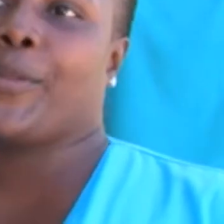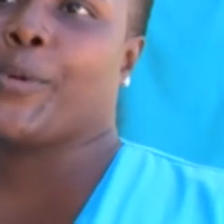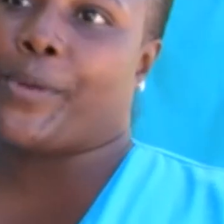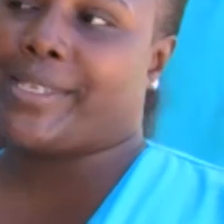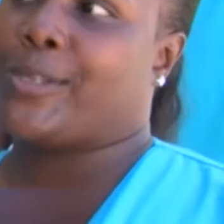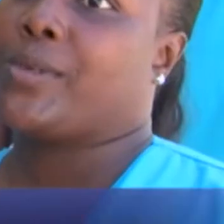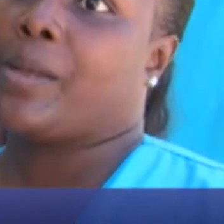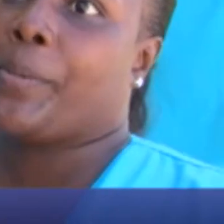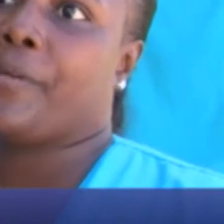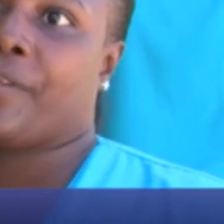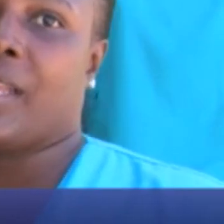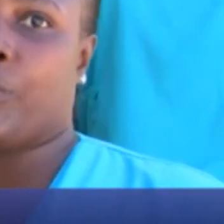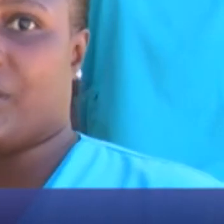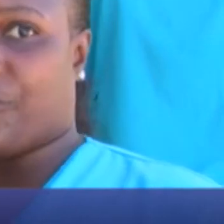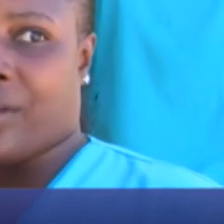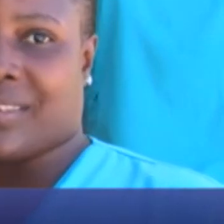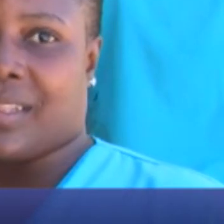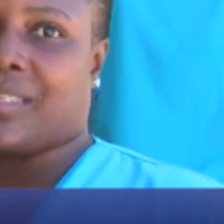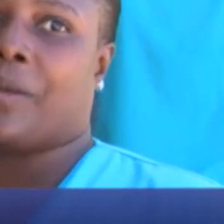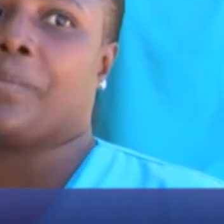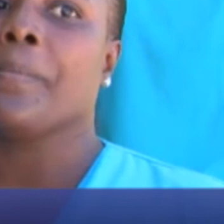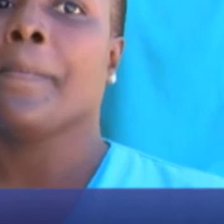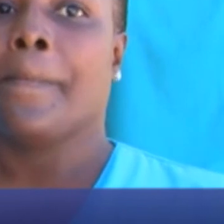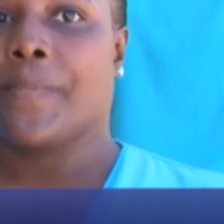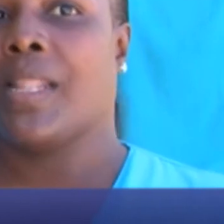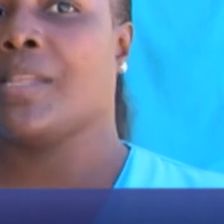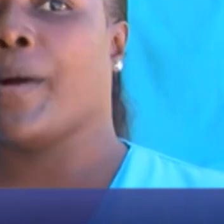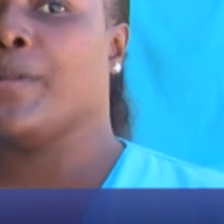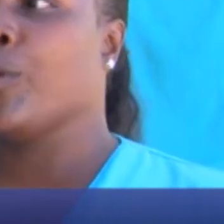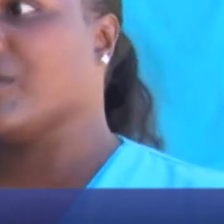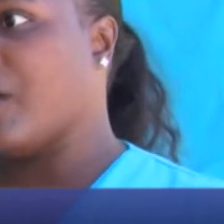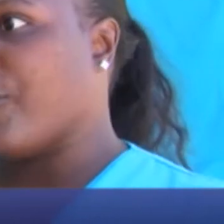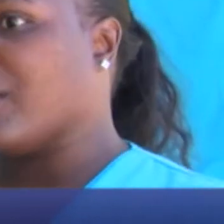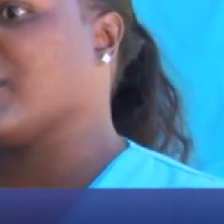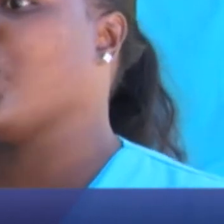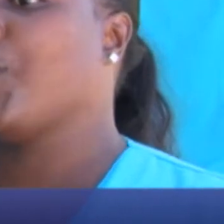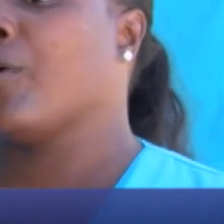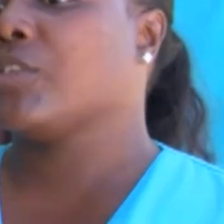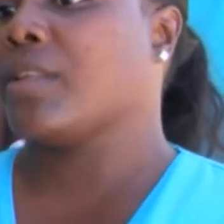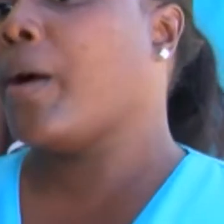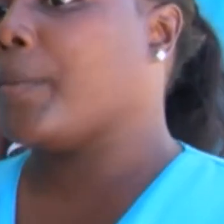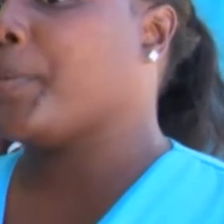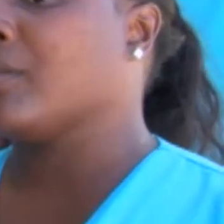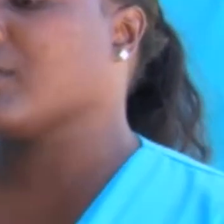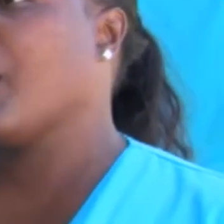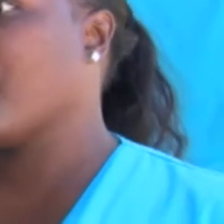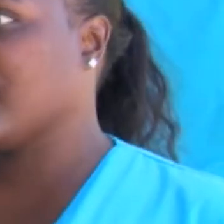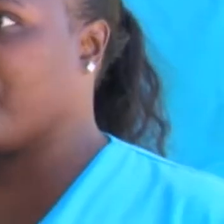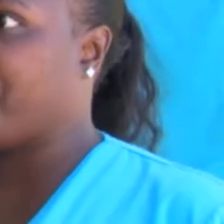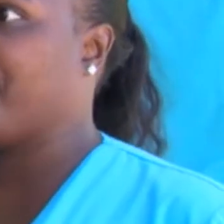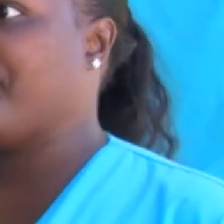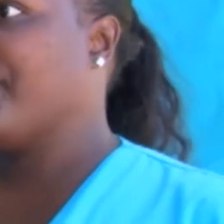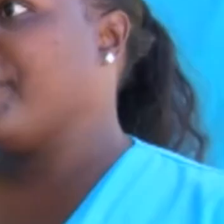people that are doing right. So some people feel that we is fraud still, and some to let the public know we is not fraud. So we are trying to help other people, not to